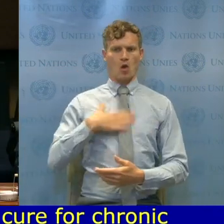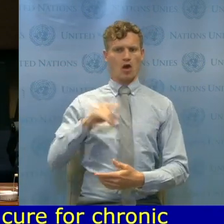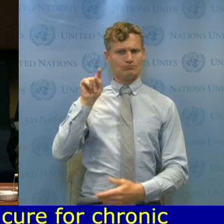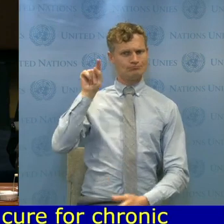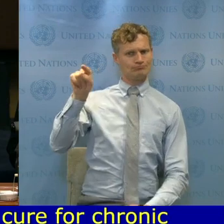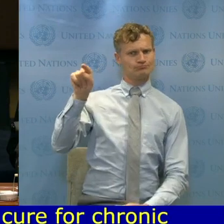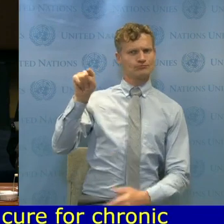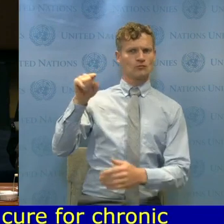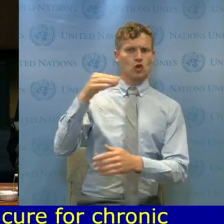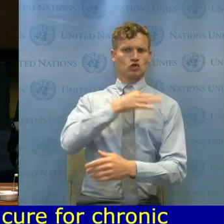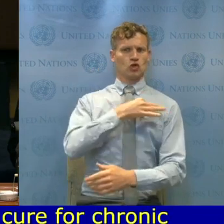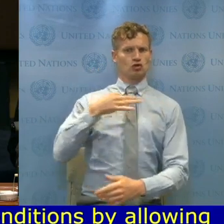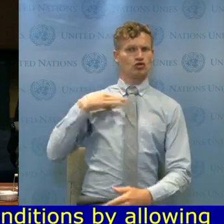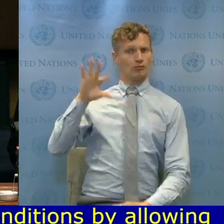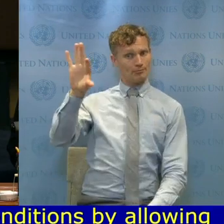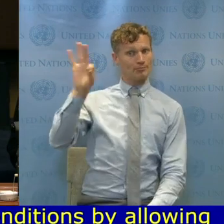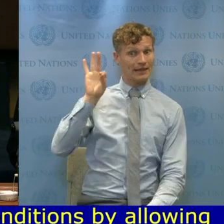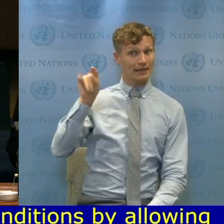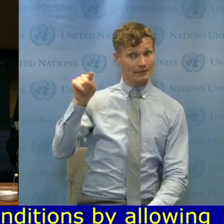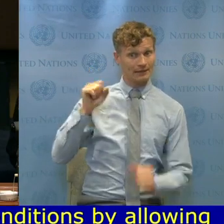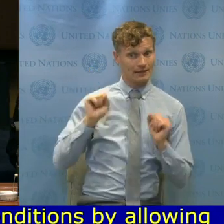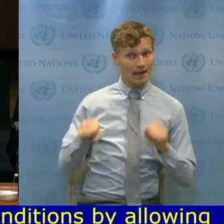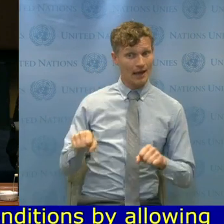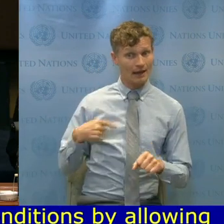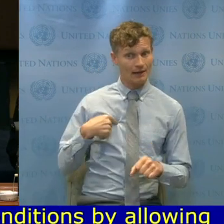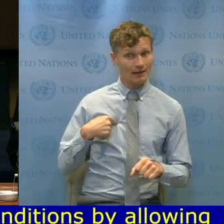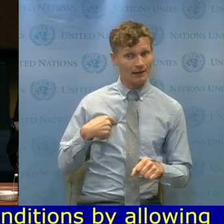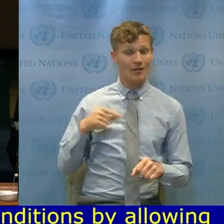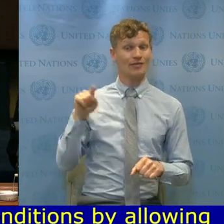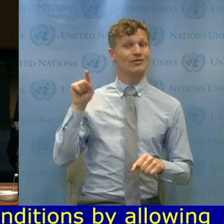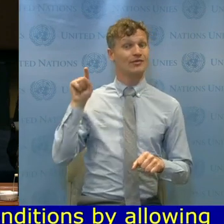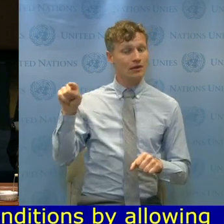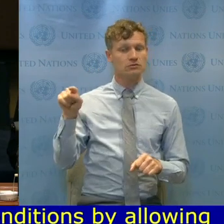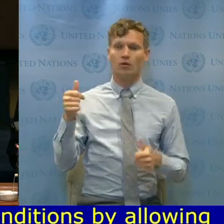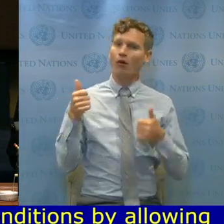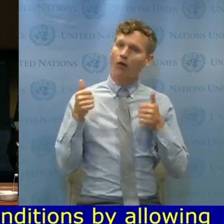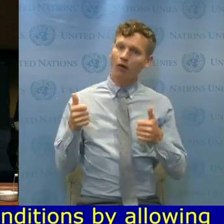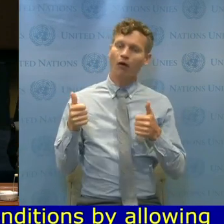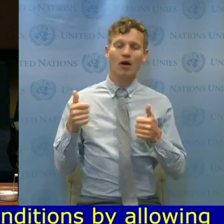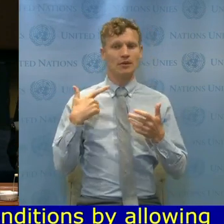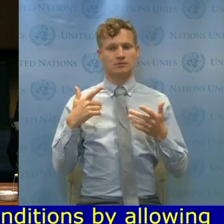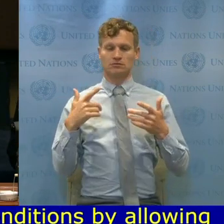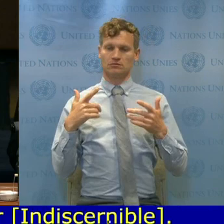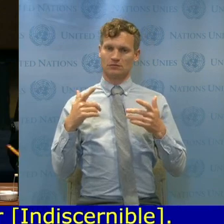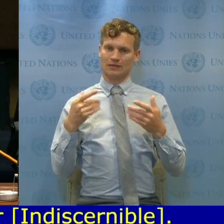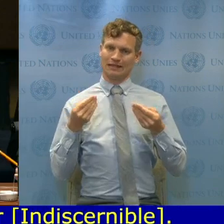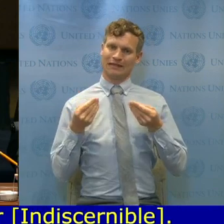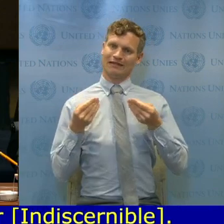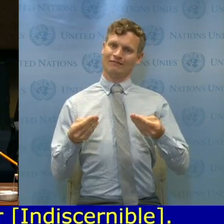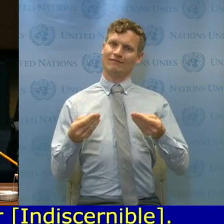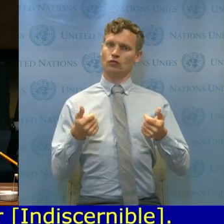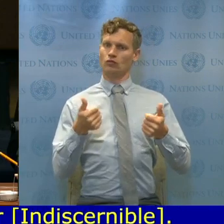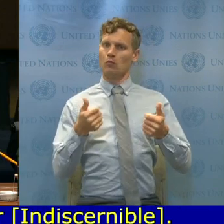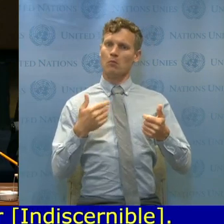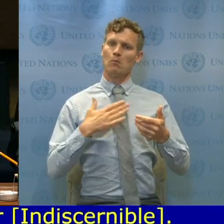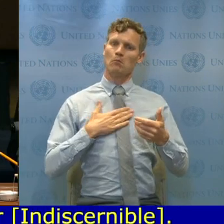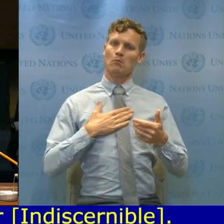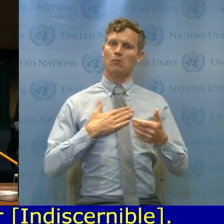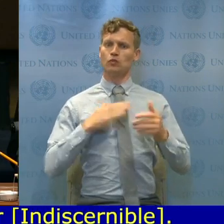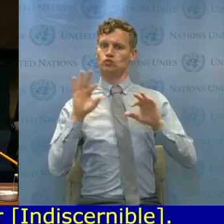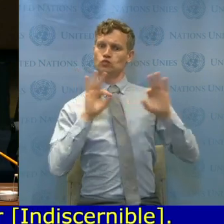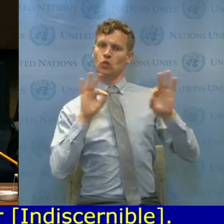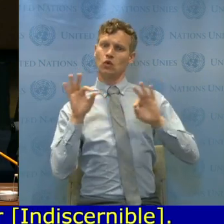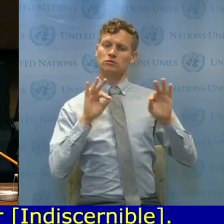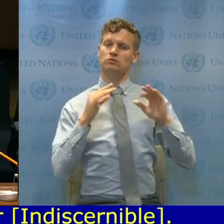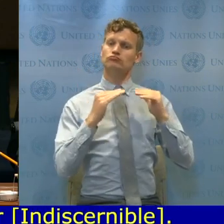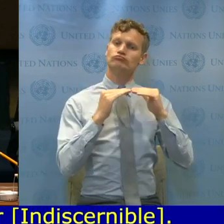stipulates that medical institutions satisfying standards on facilities, personnel, and equipment as